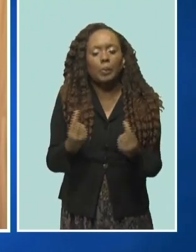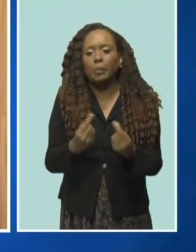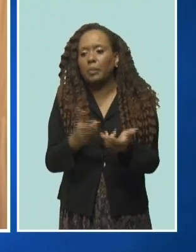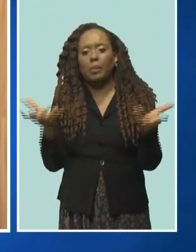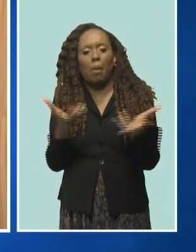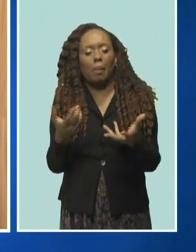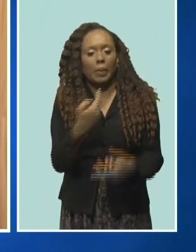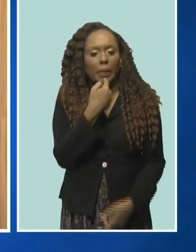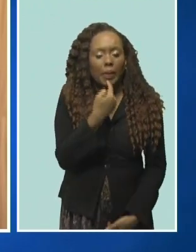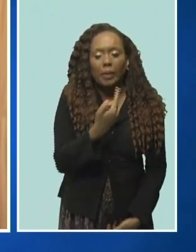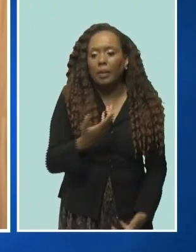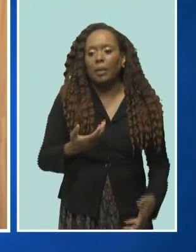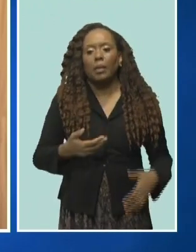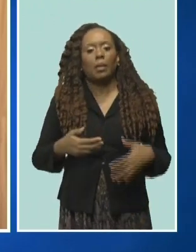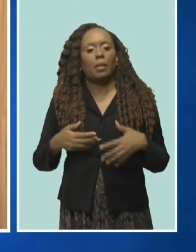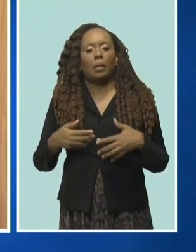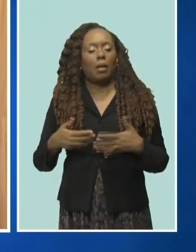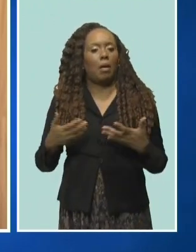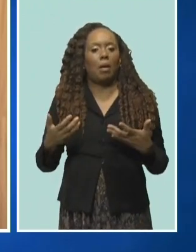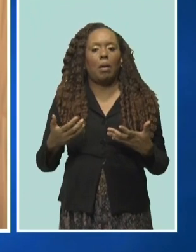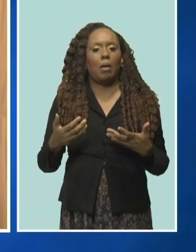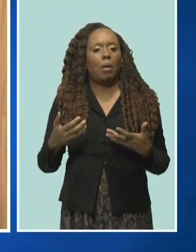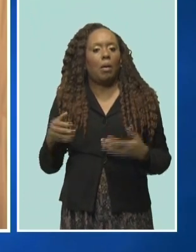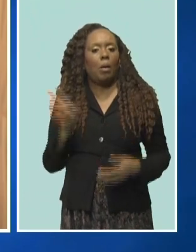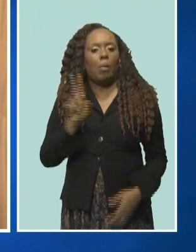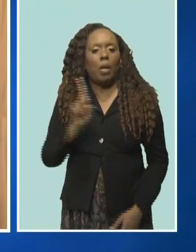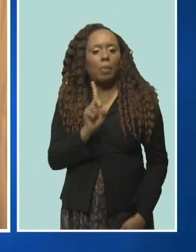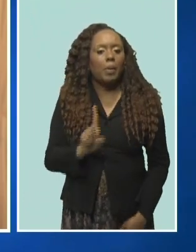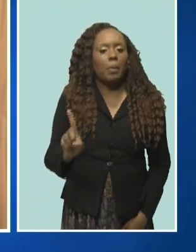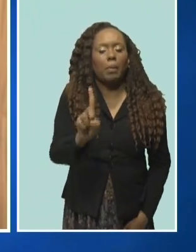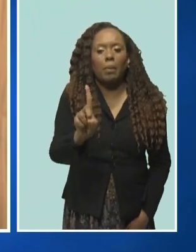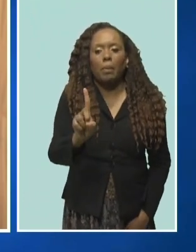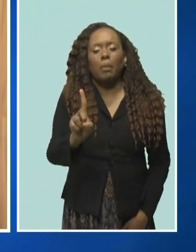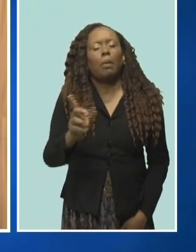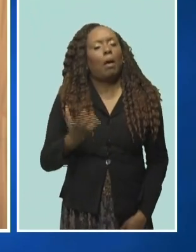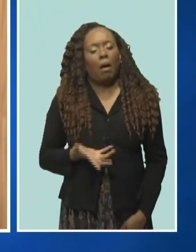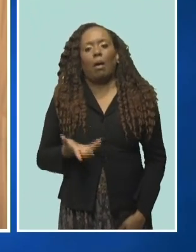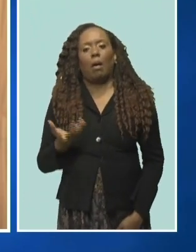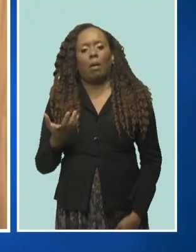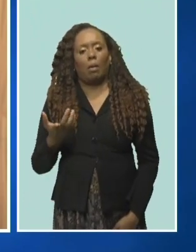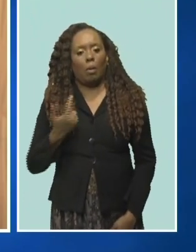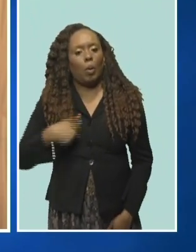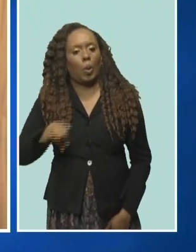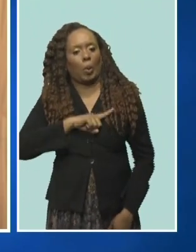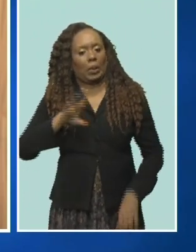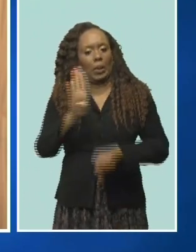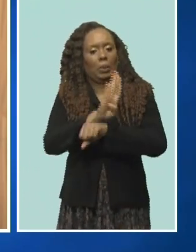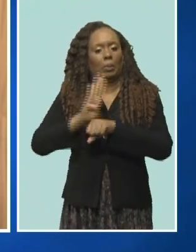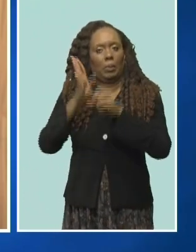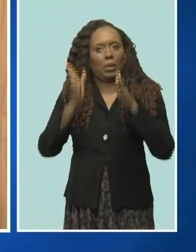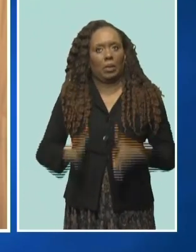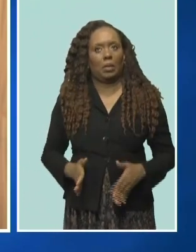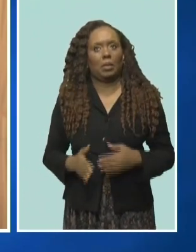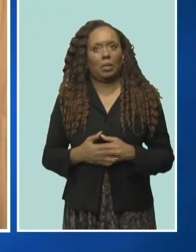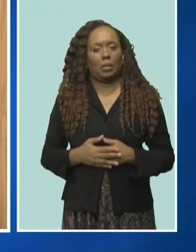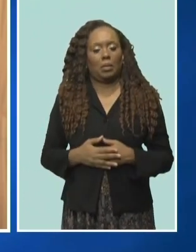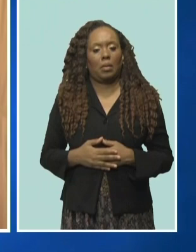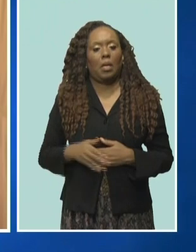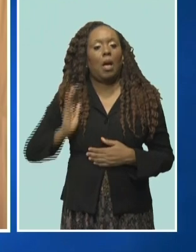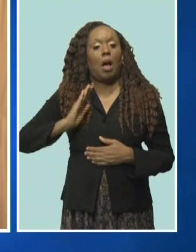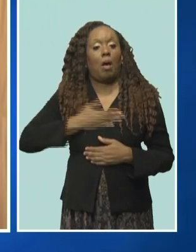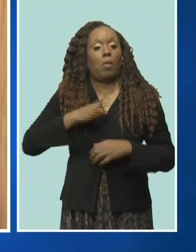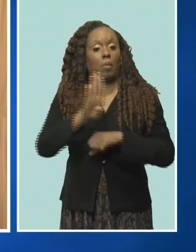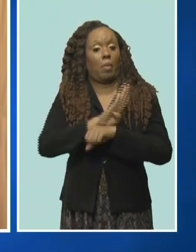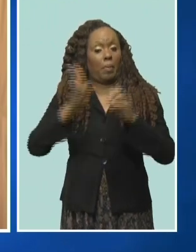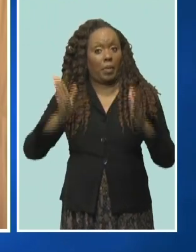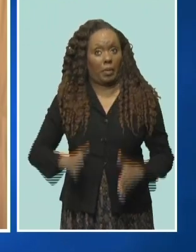say, and where we go as a people and as a nation. It is, my friends, it is, Bajans, our